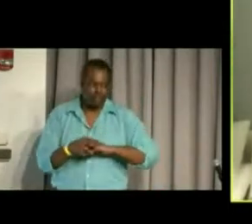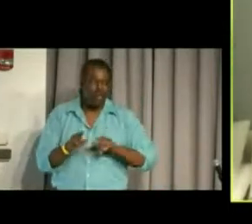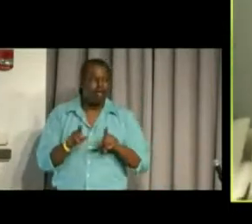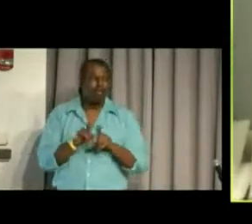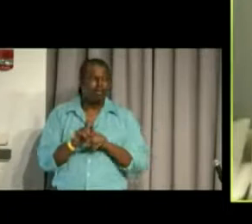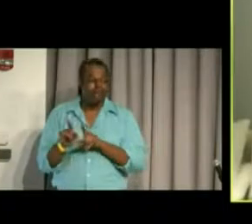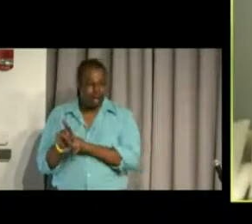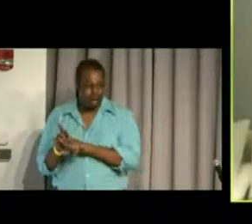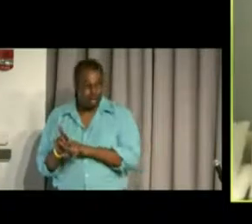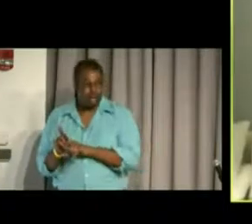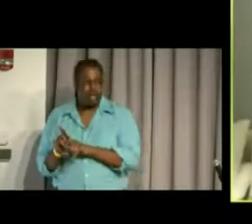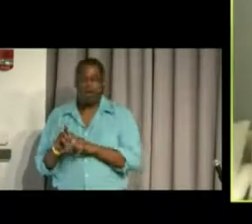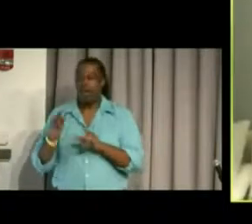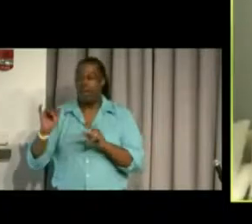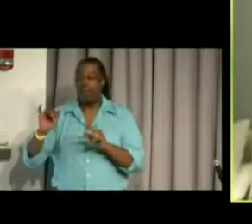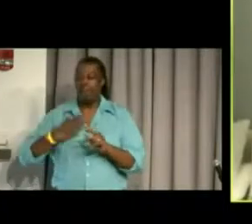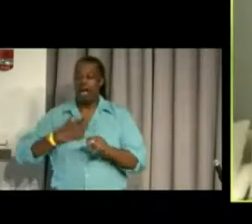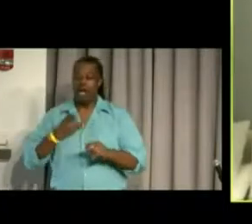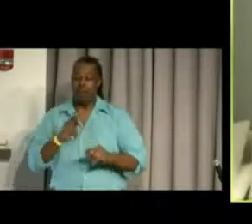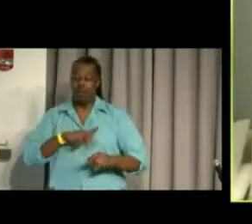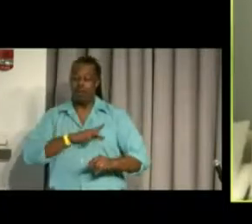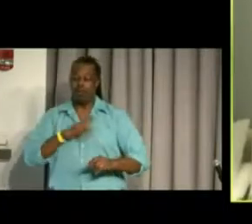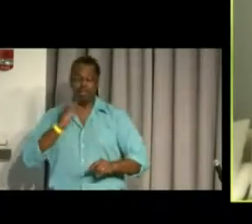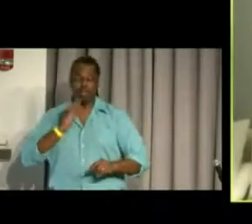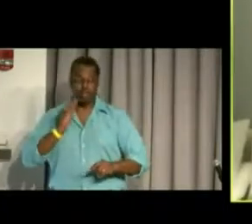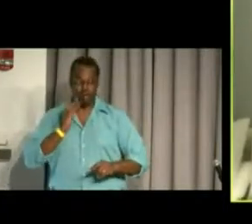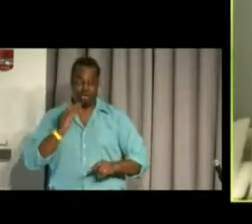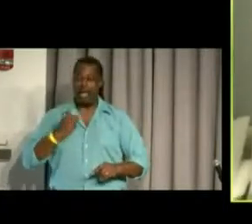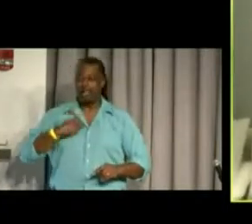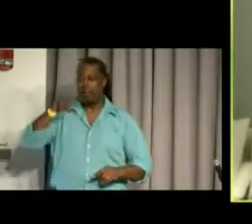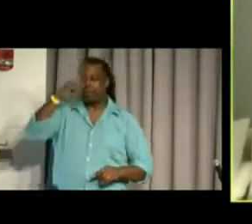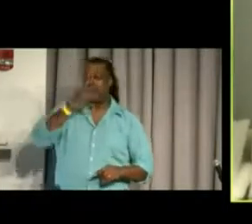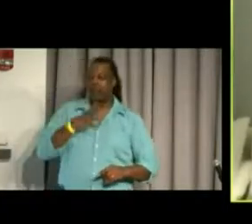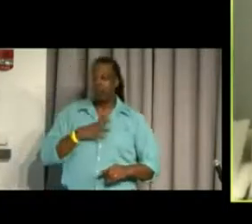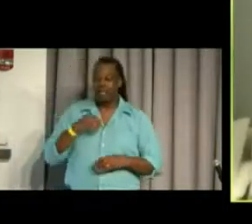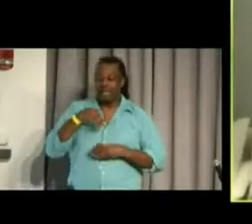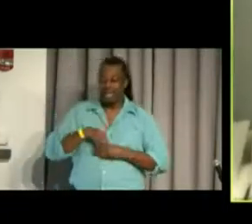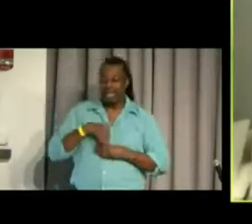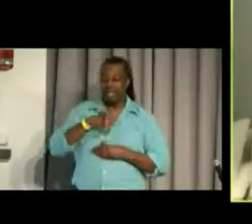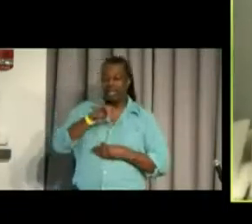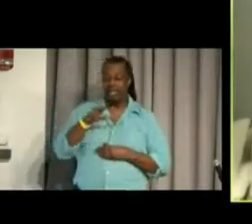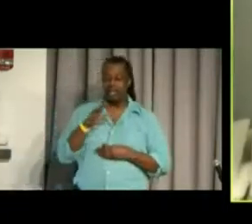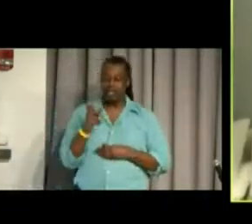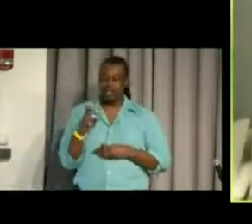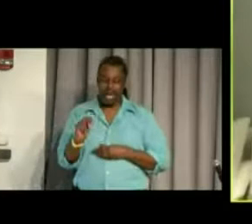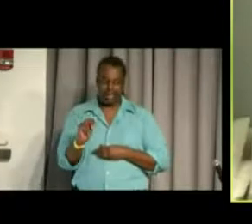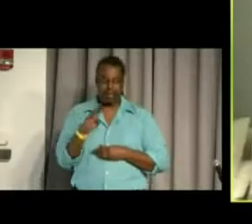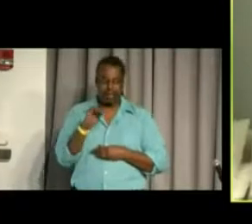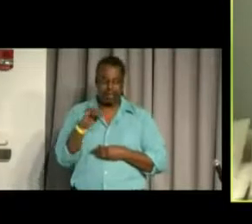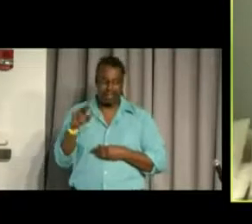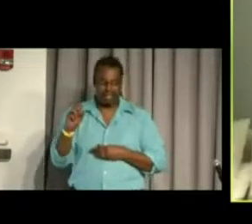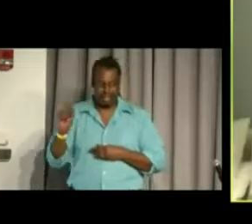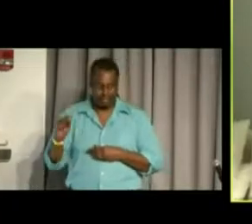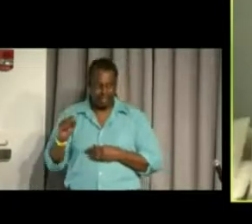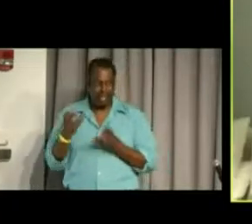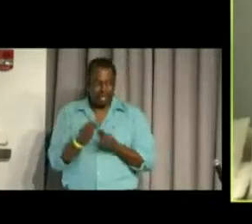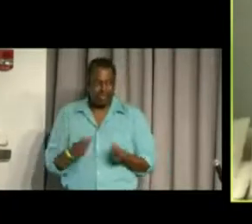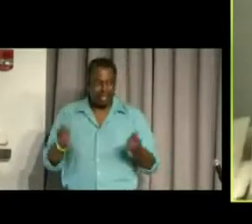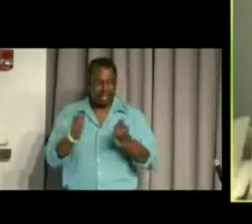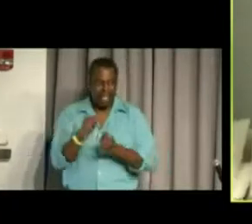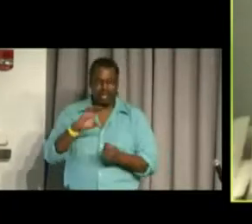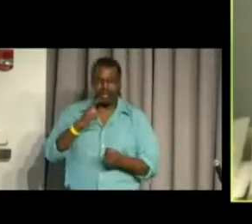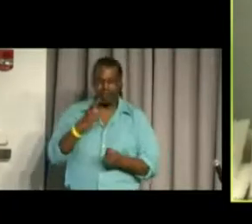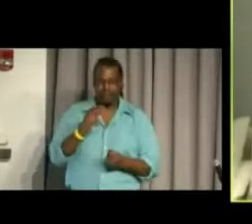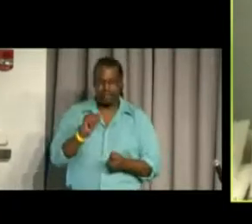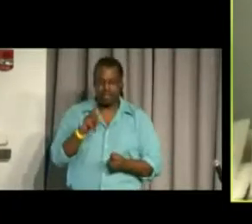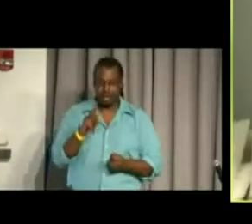direct experience as a Black woman reared in Jackson, Mississippi, land of the Natchez and Choctaw people in the heart of the Deep